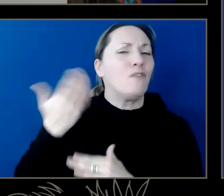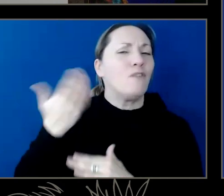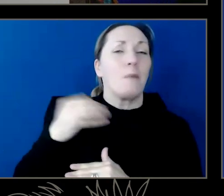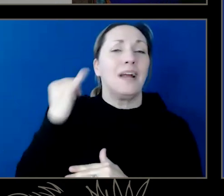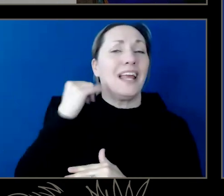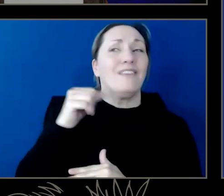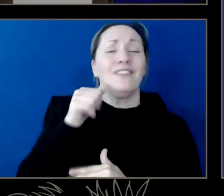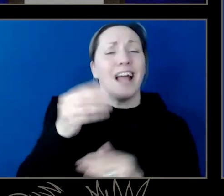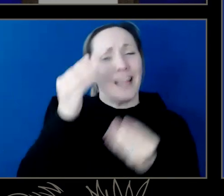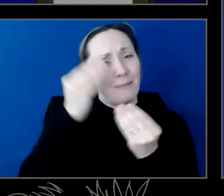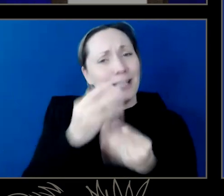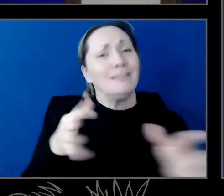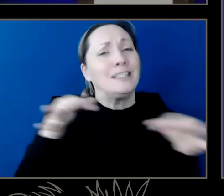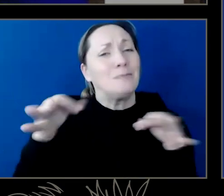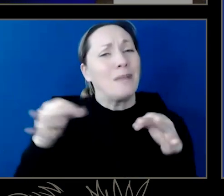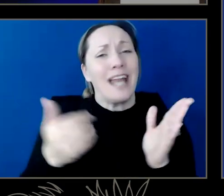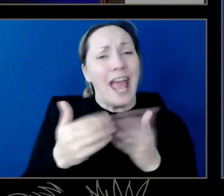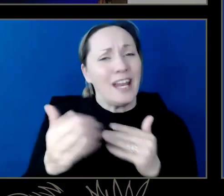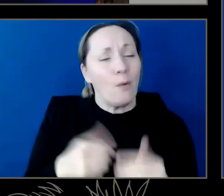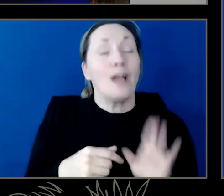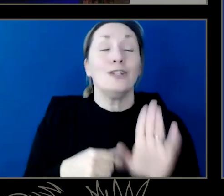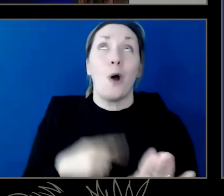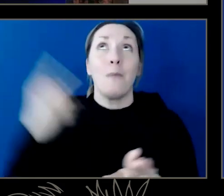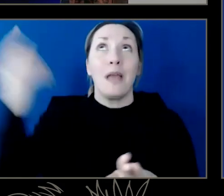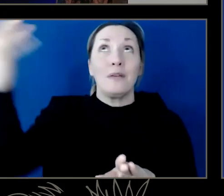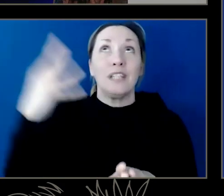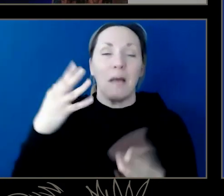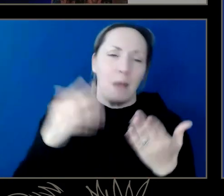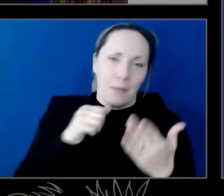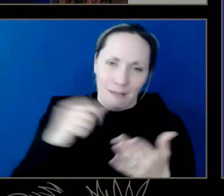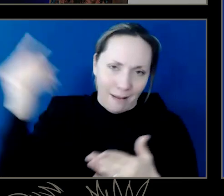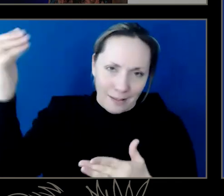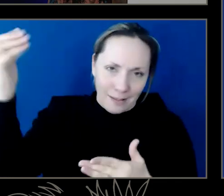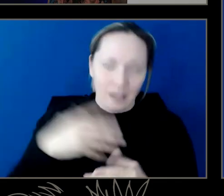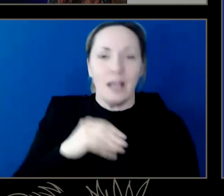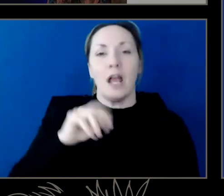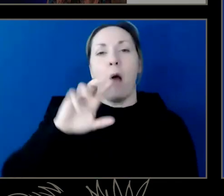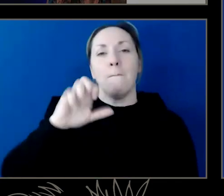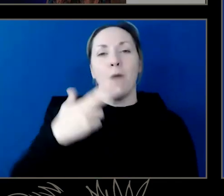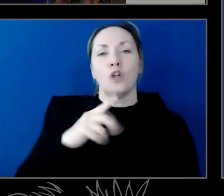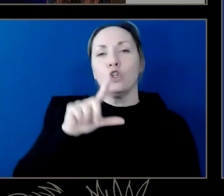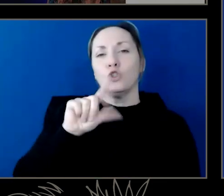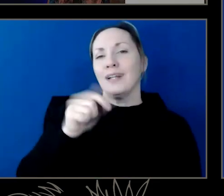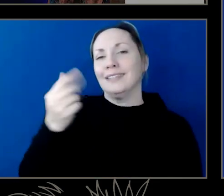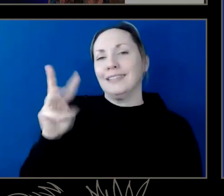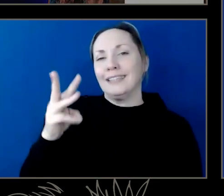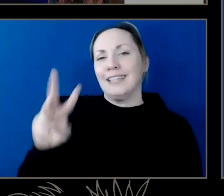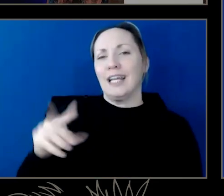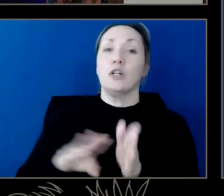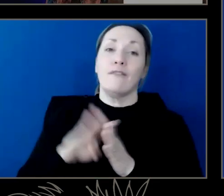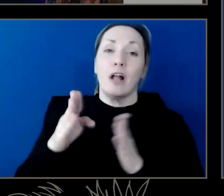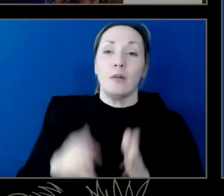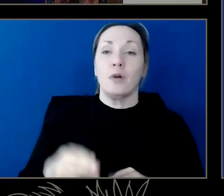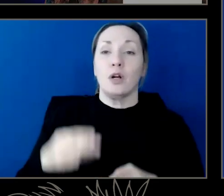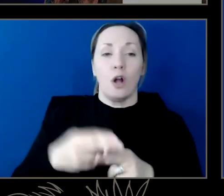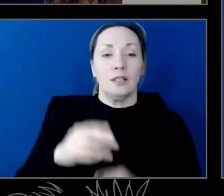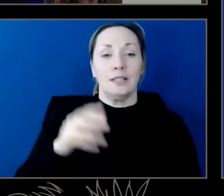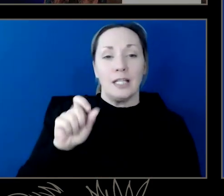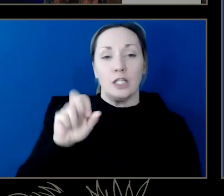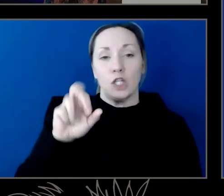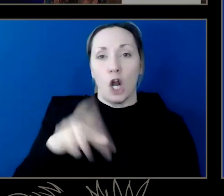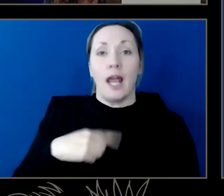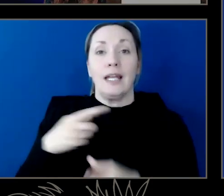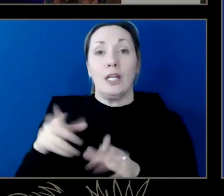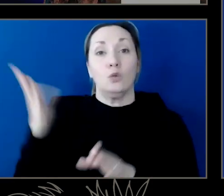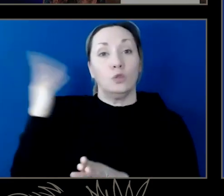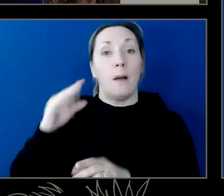you the deets. So it was a sunny day, or maybe it wasn't sunny, in March 2016, right? There was this developer called Azure. Azure used to publish